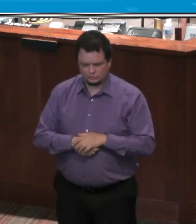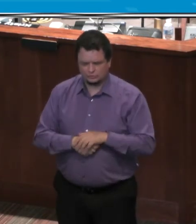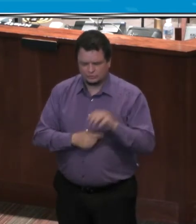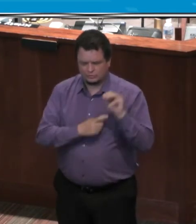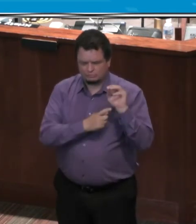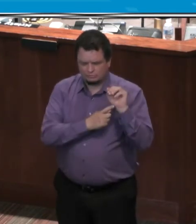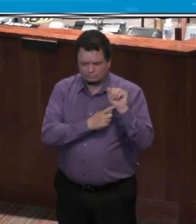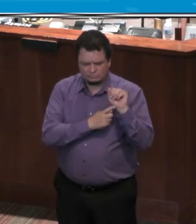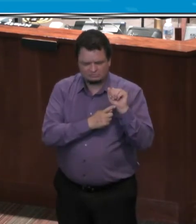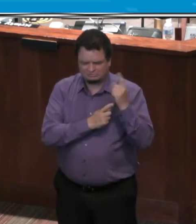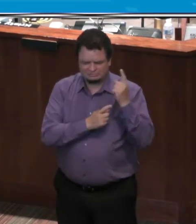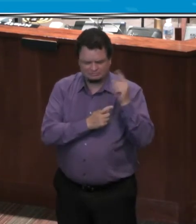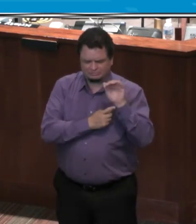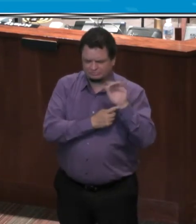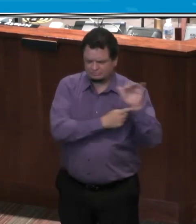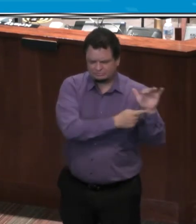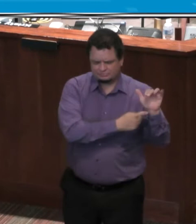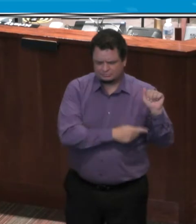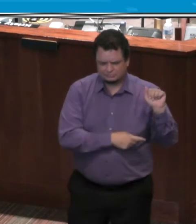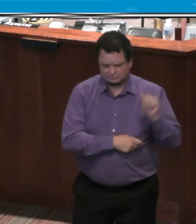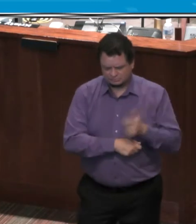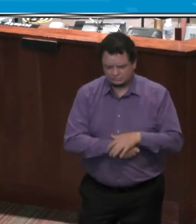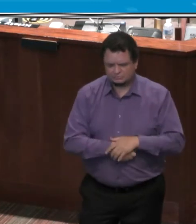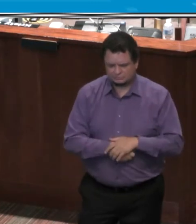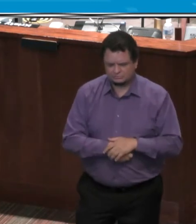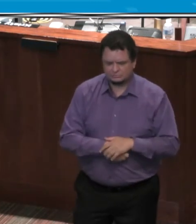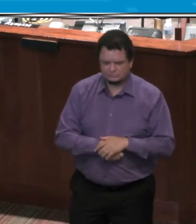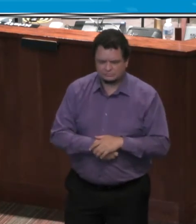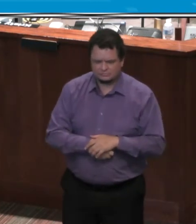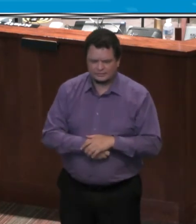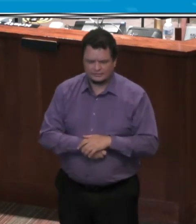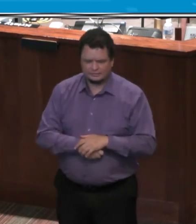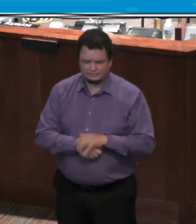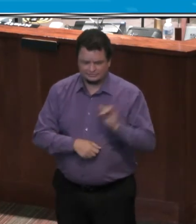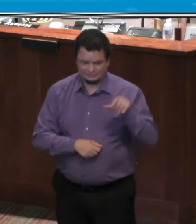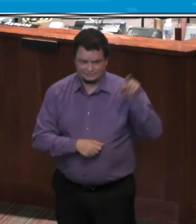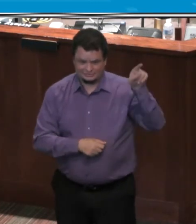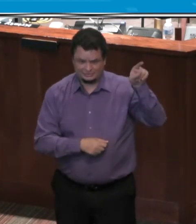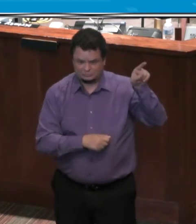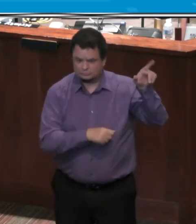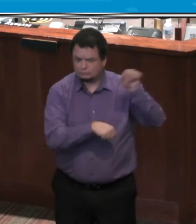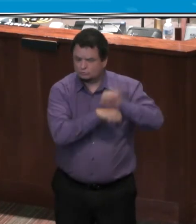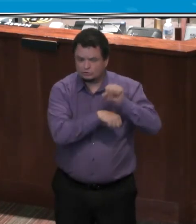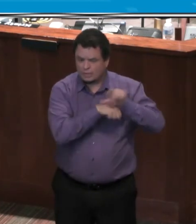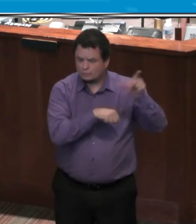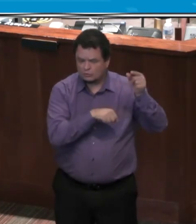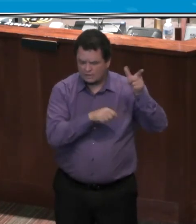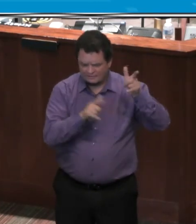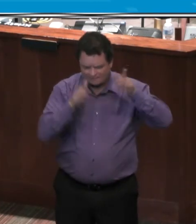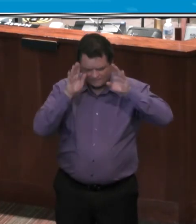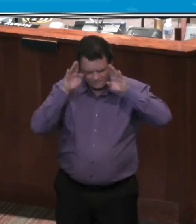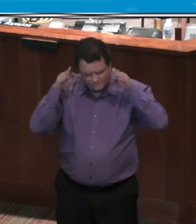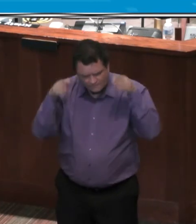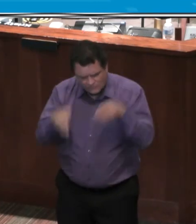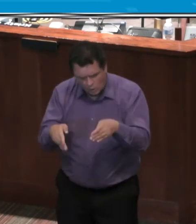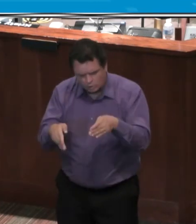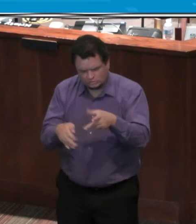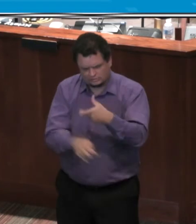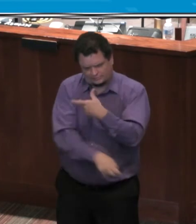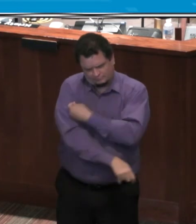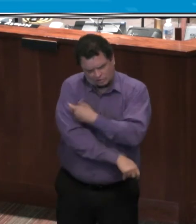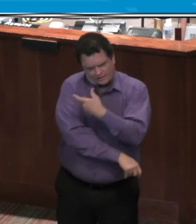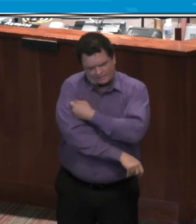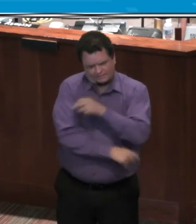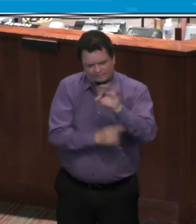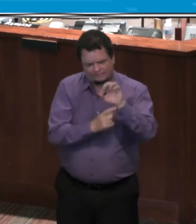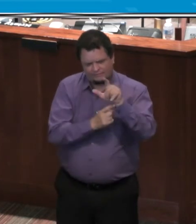but we are entering to a different season as well, and want folks to be aware of what actions